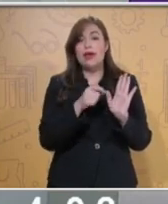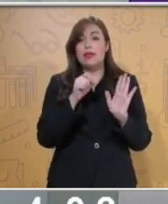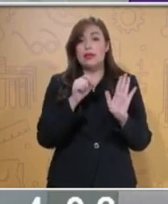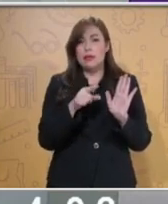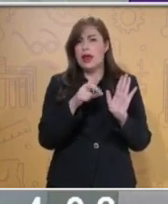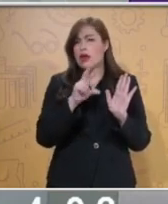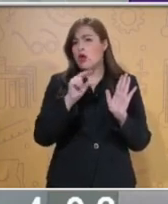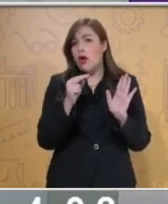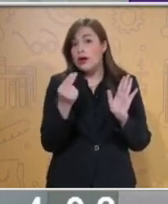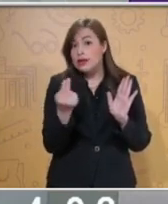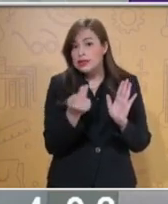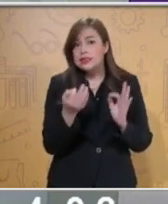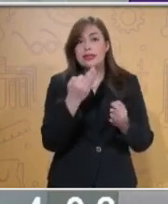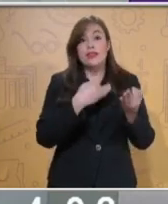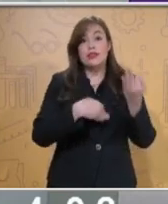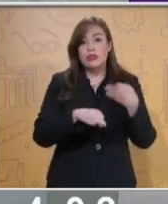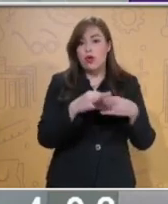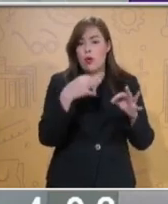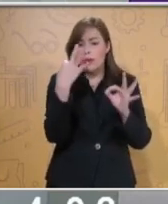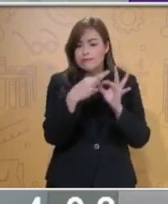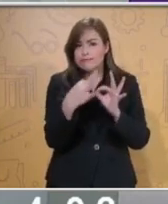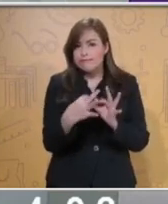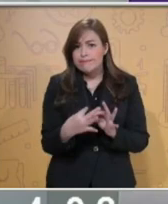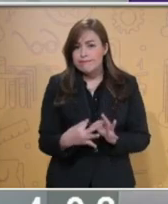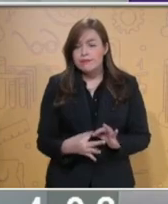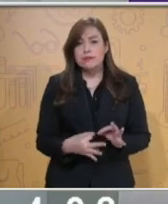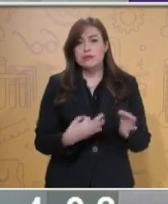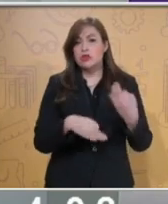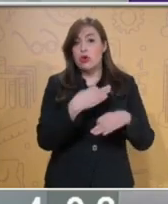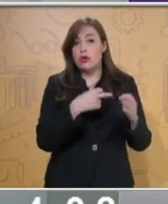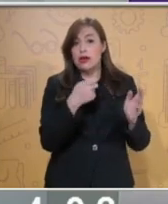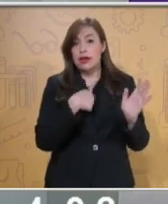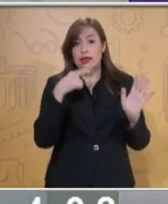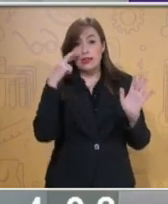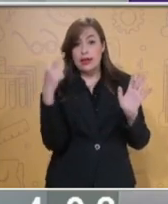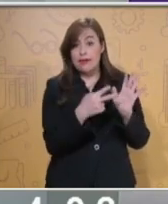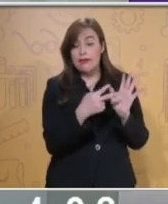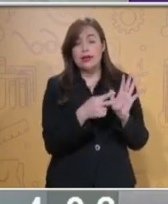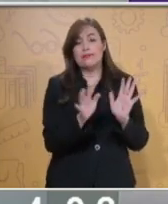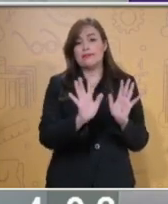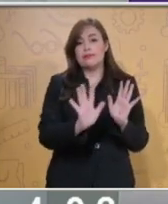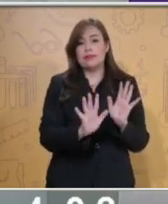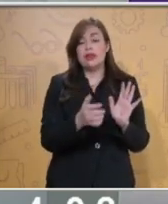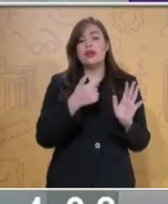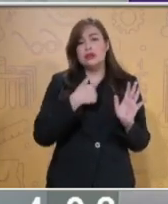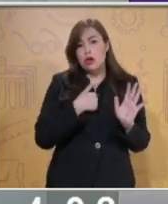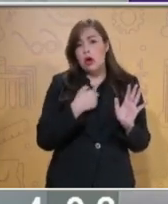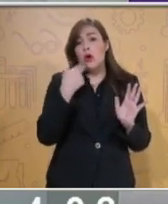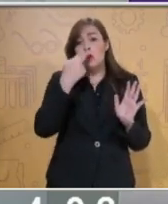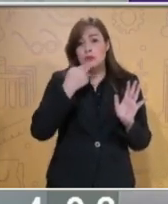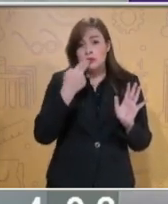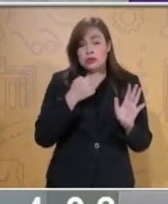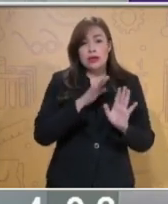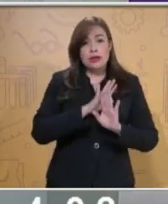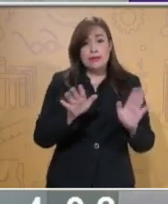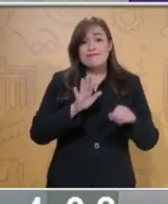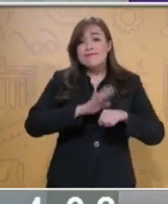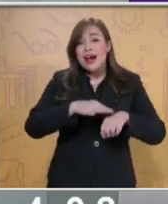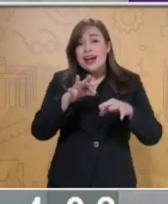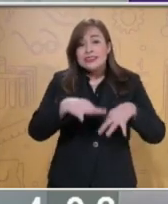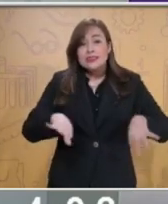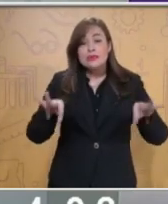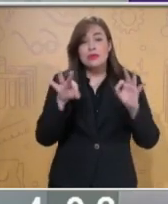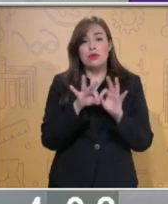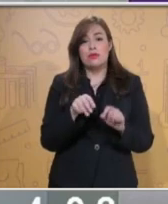not necessary to make all the things, all the information that you see in the screen. You are going to use only the most important for